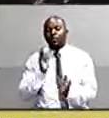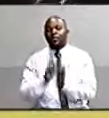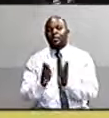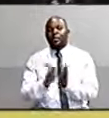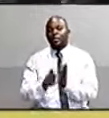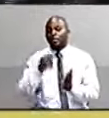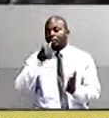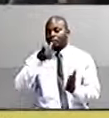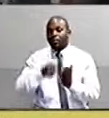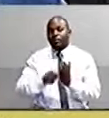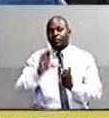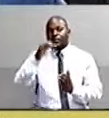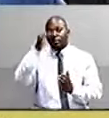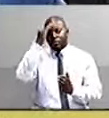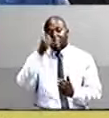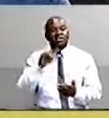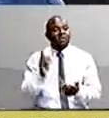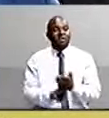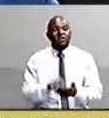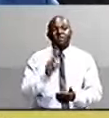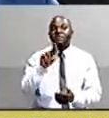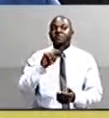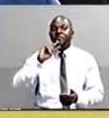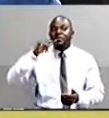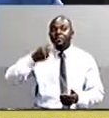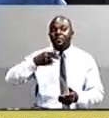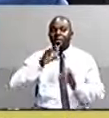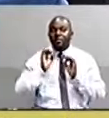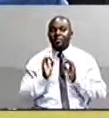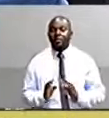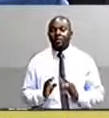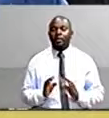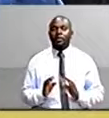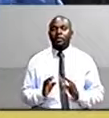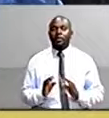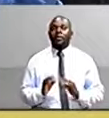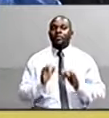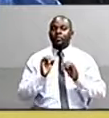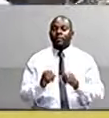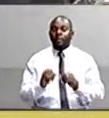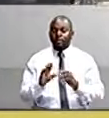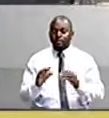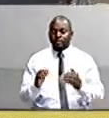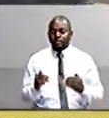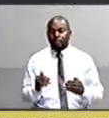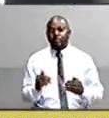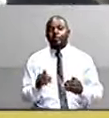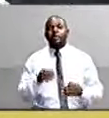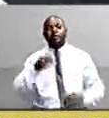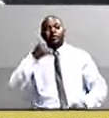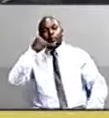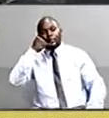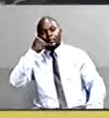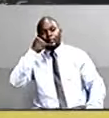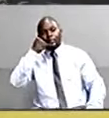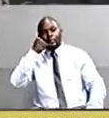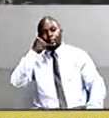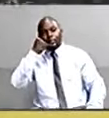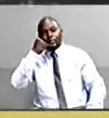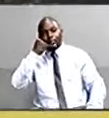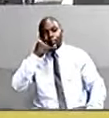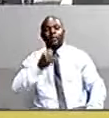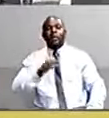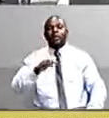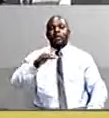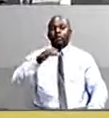and never getting feedback. We write to them. They should, for starters, acknowledge receipt of... In a phone interview with Kampala Metropolitan